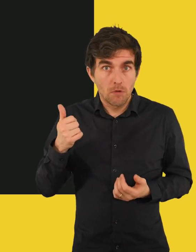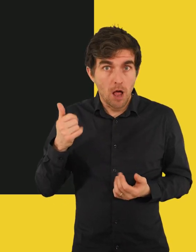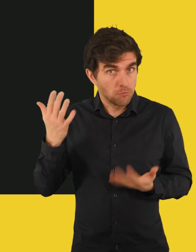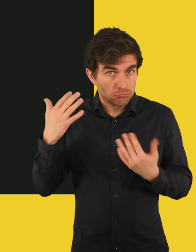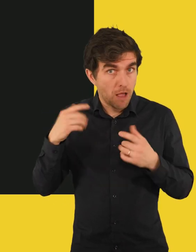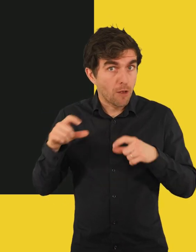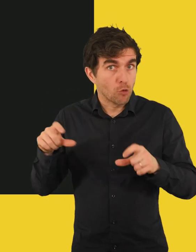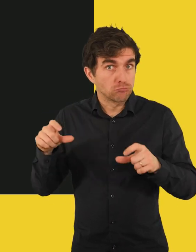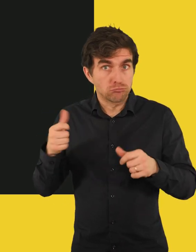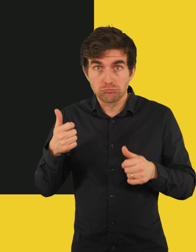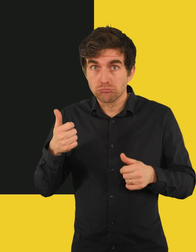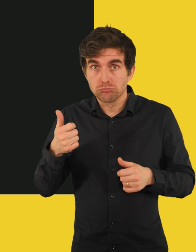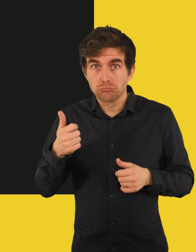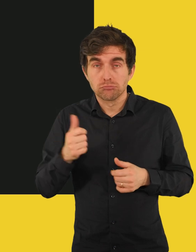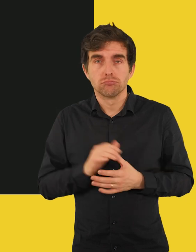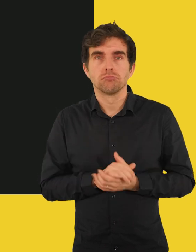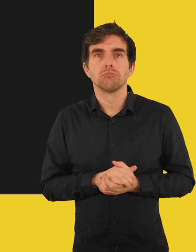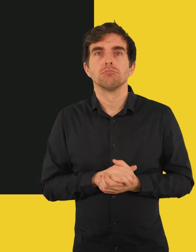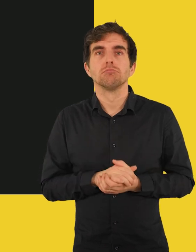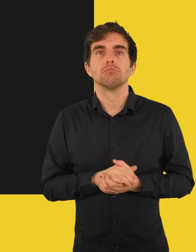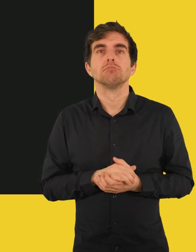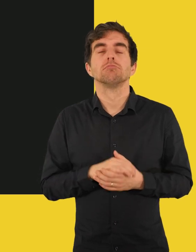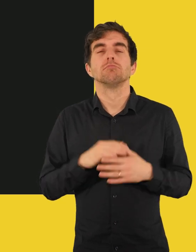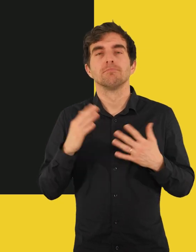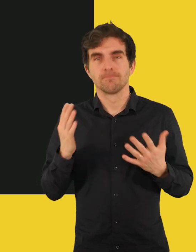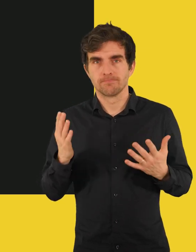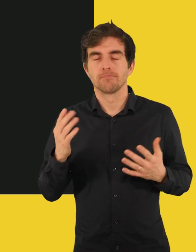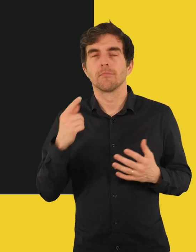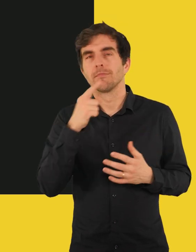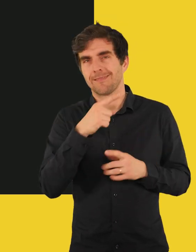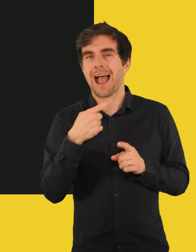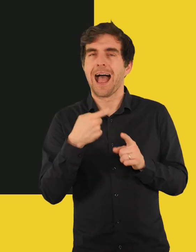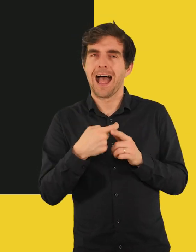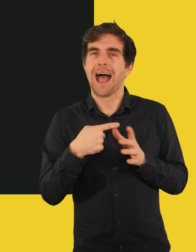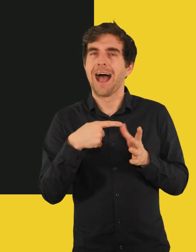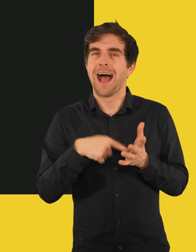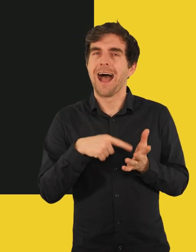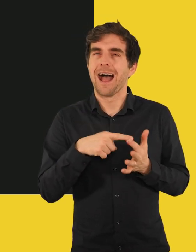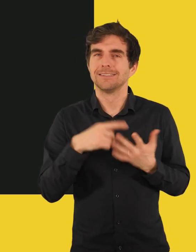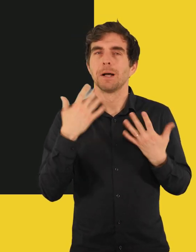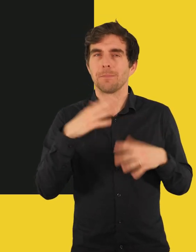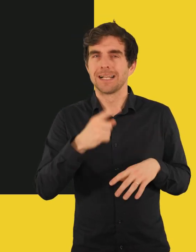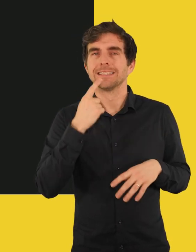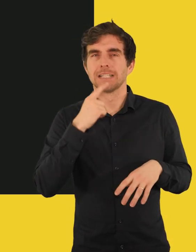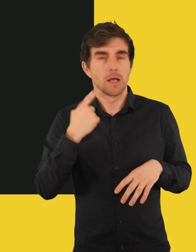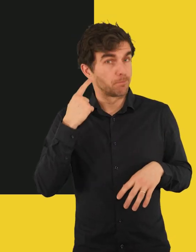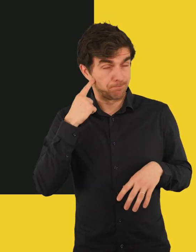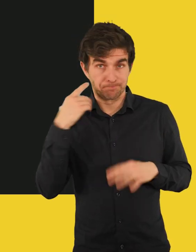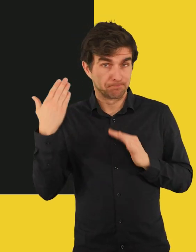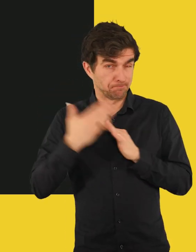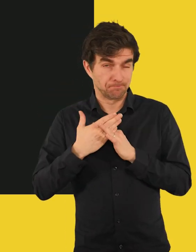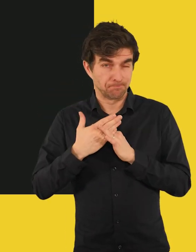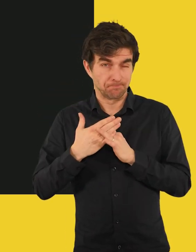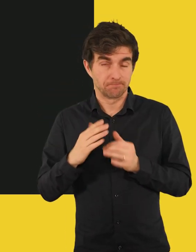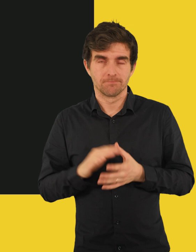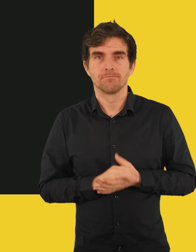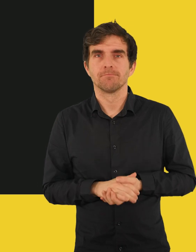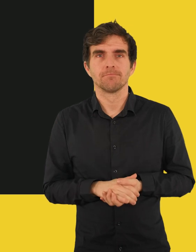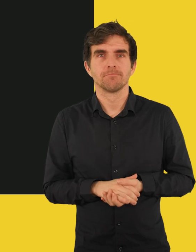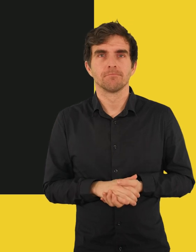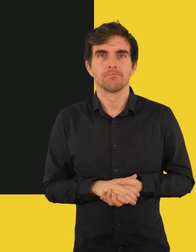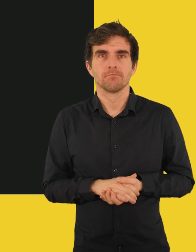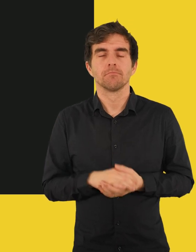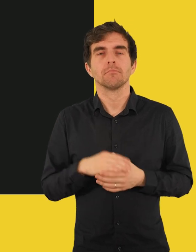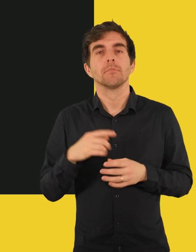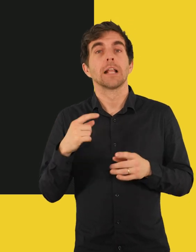Hello. Yes, do carry on. Yes. So as Kate